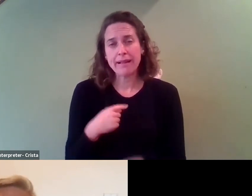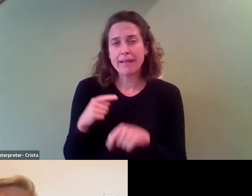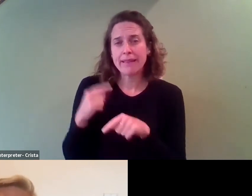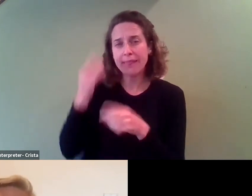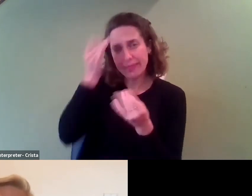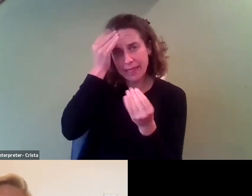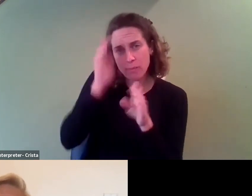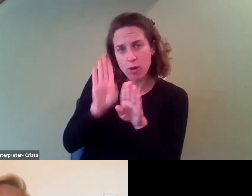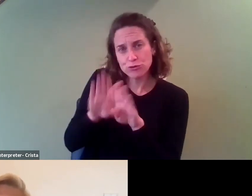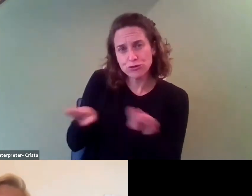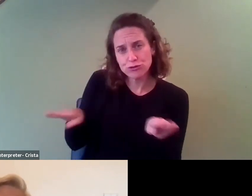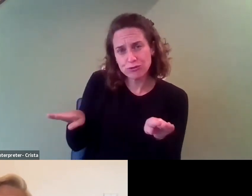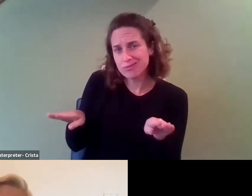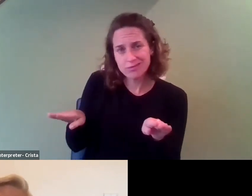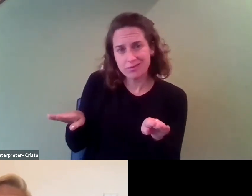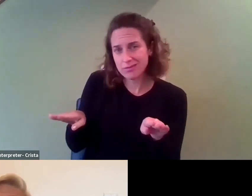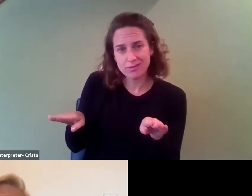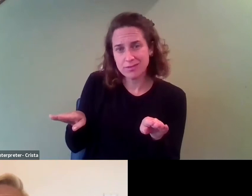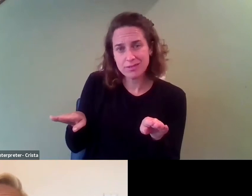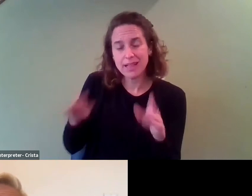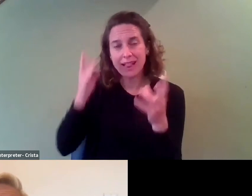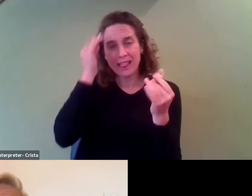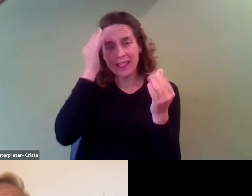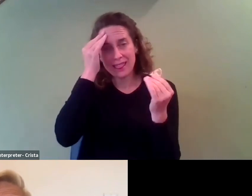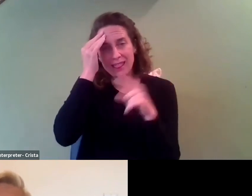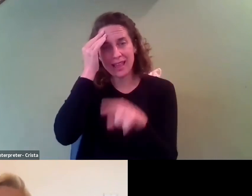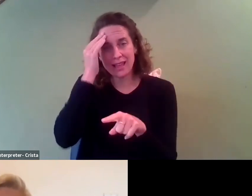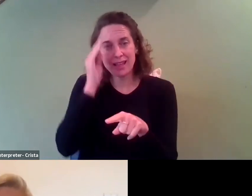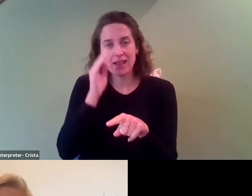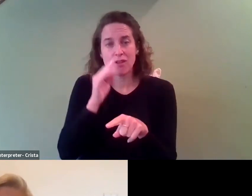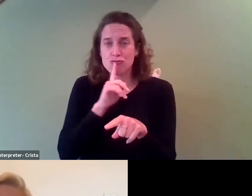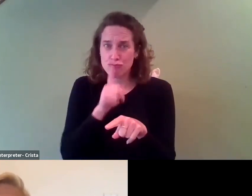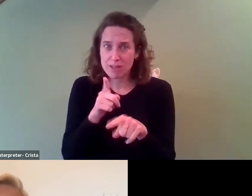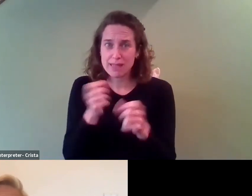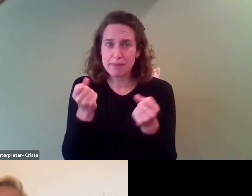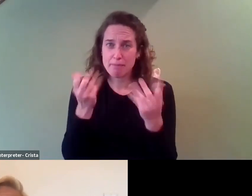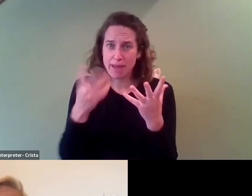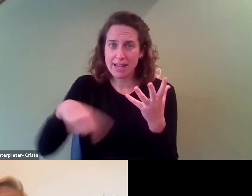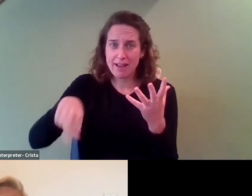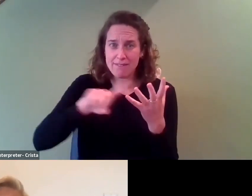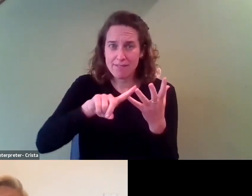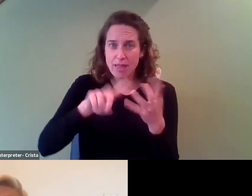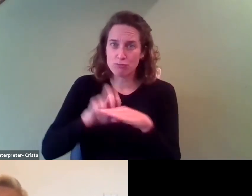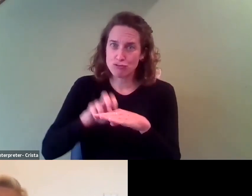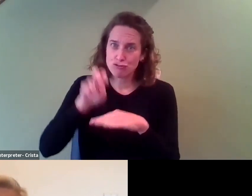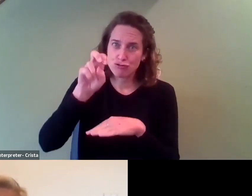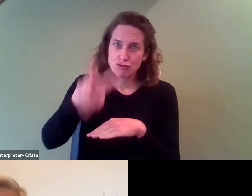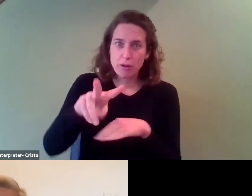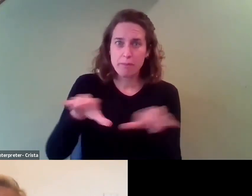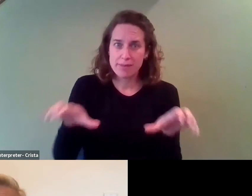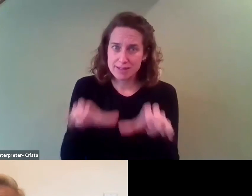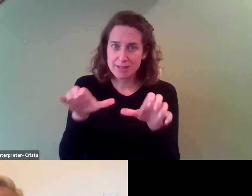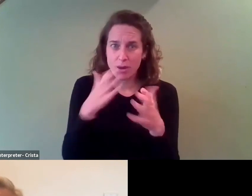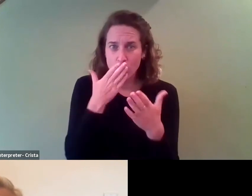with your polls, a lot of the kids have jumped in and done very well with it, have really engaged with